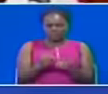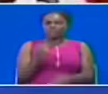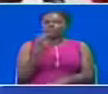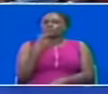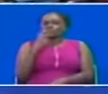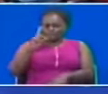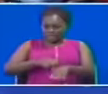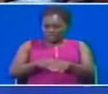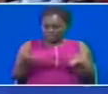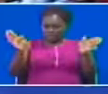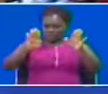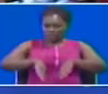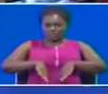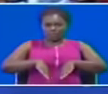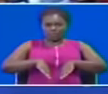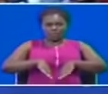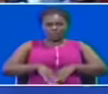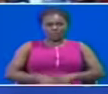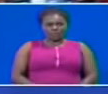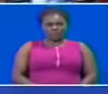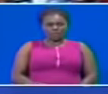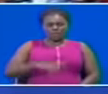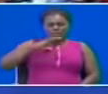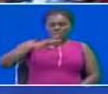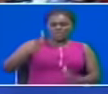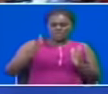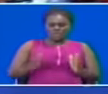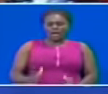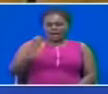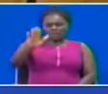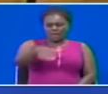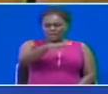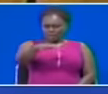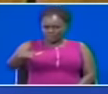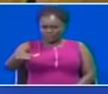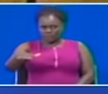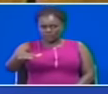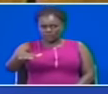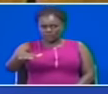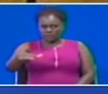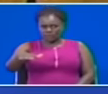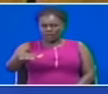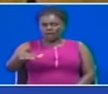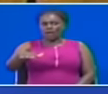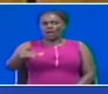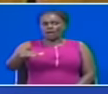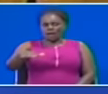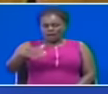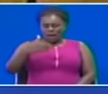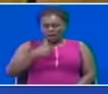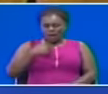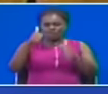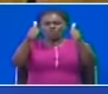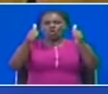was flopping, the Speaker of the National Assembly, Justin Muturi, had already published a